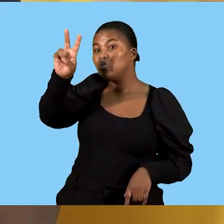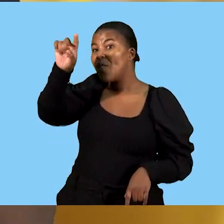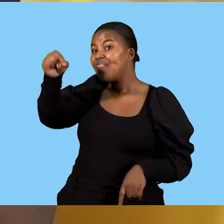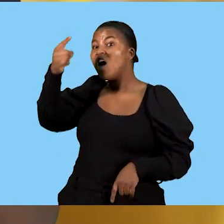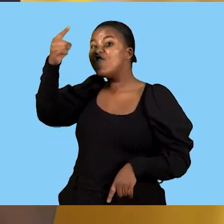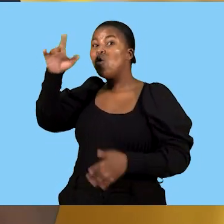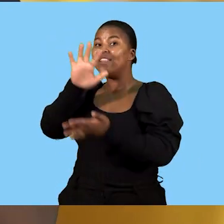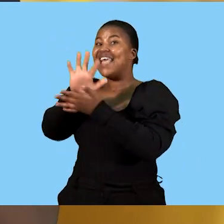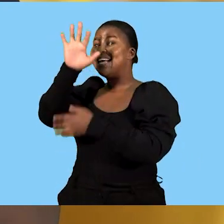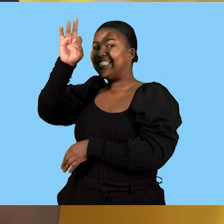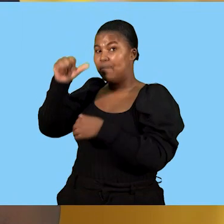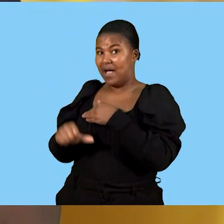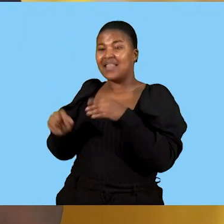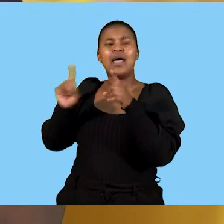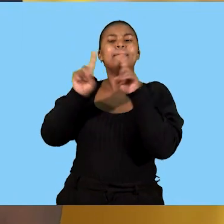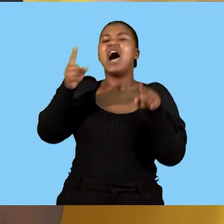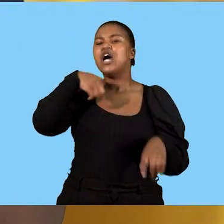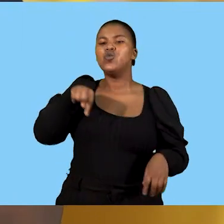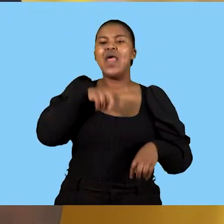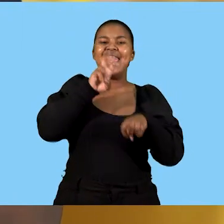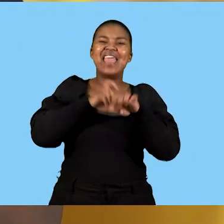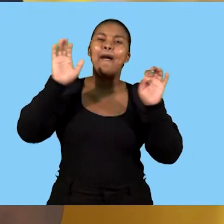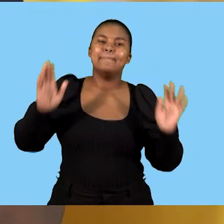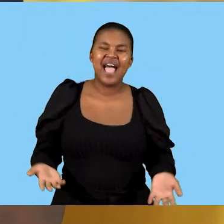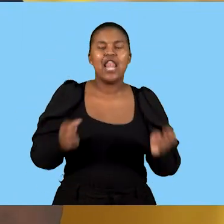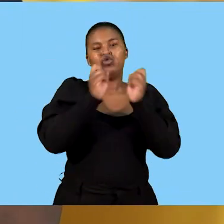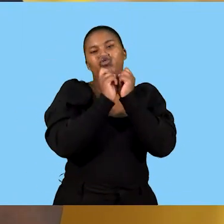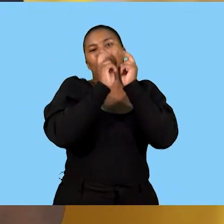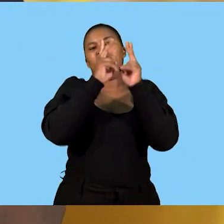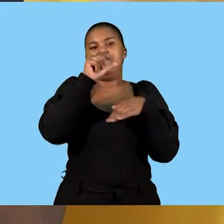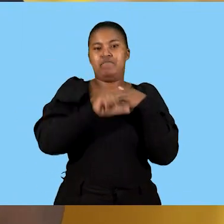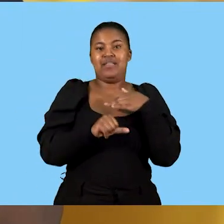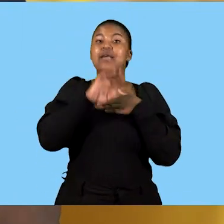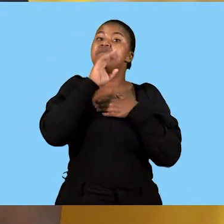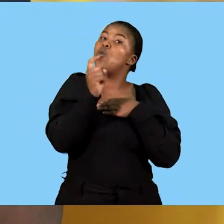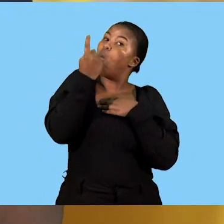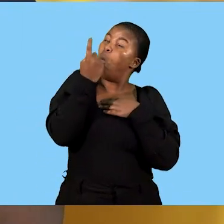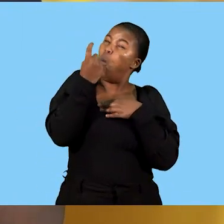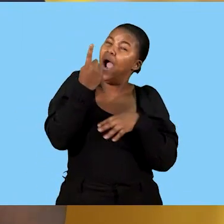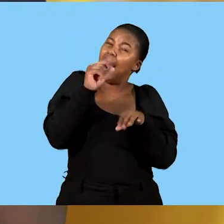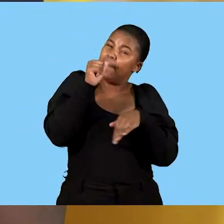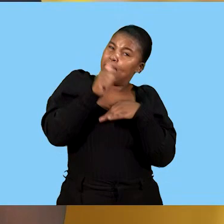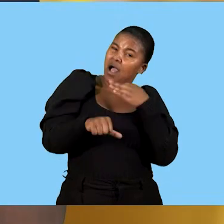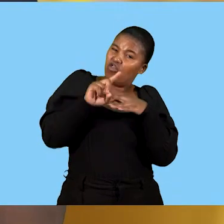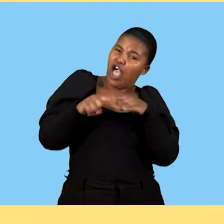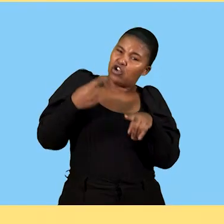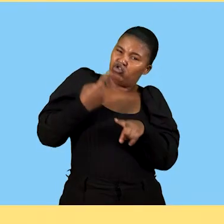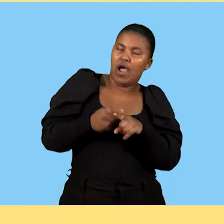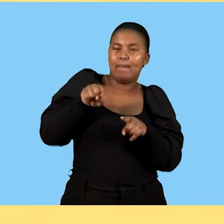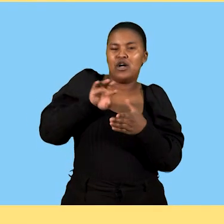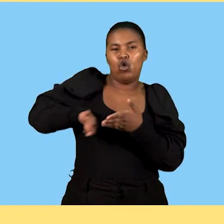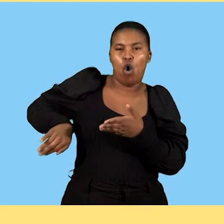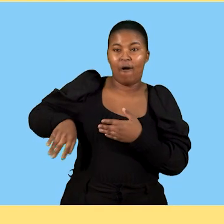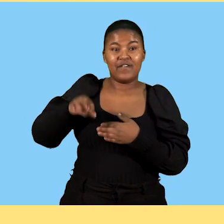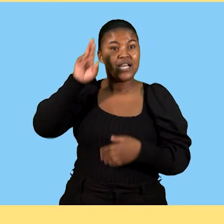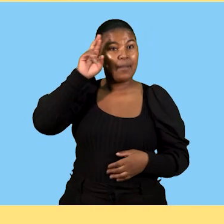with only 12 months. So we need to take out the 1 month that we've received in advance. So remember, this is an income